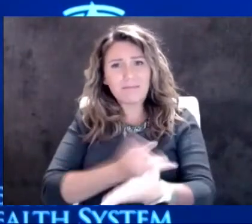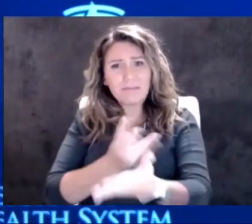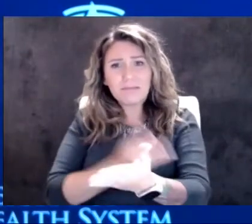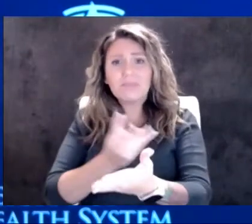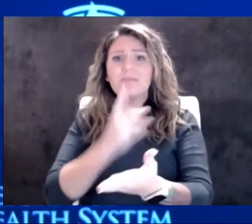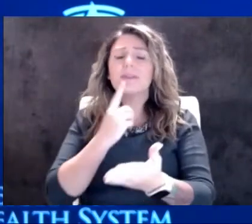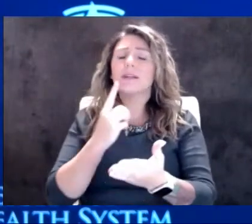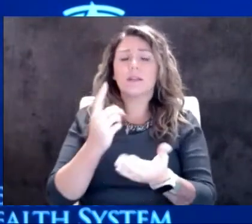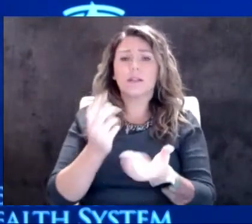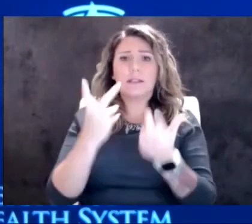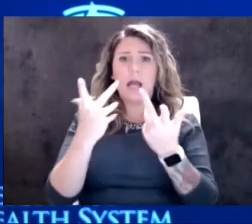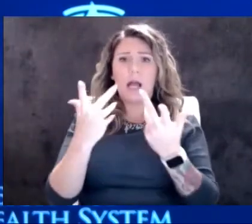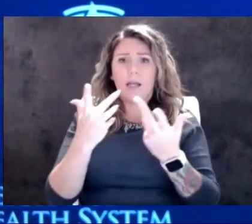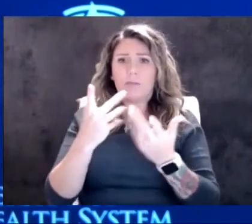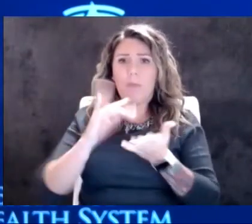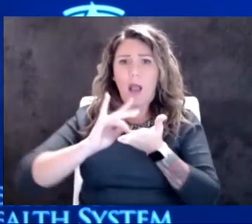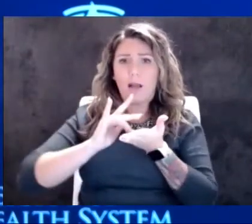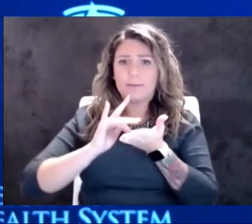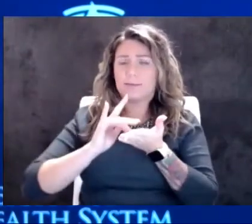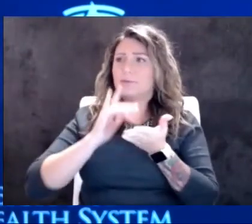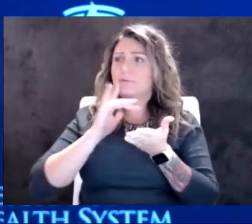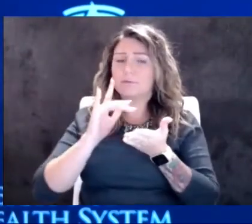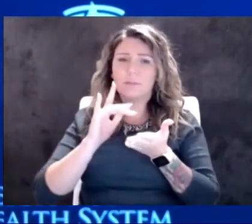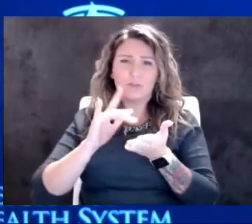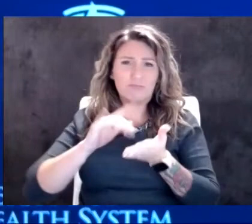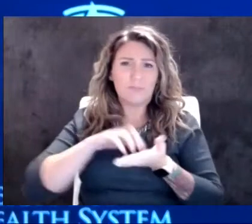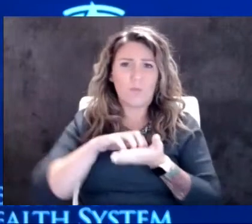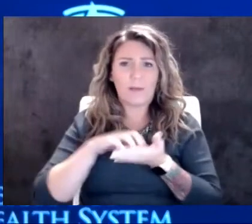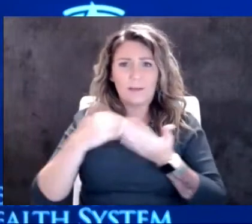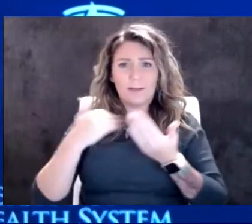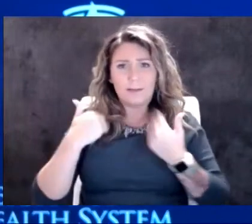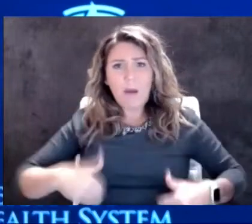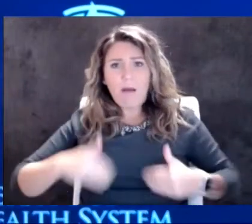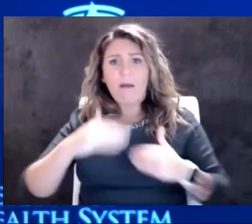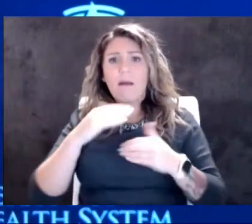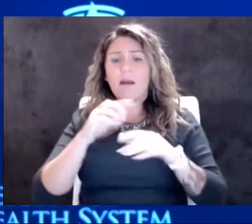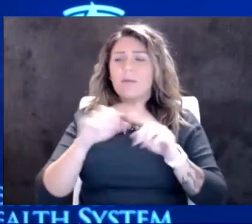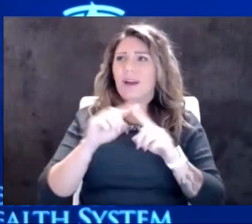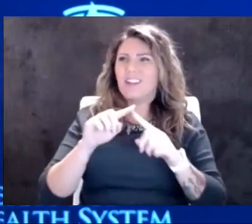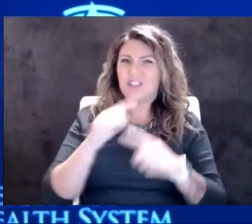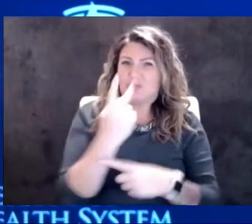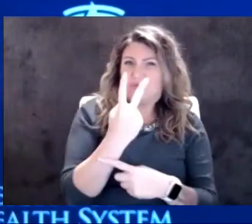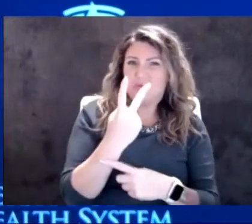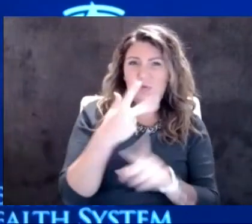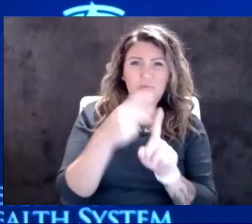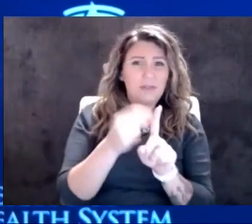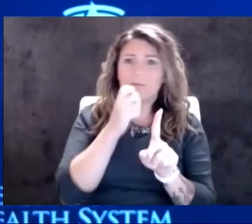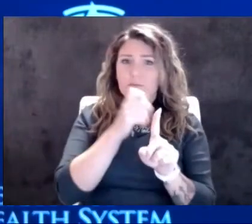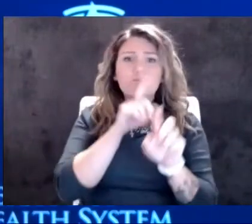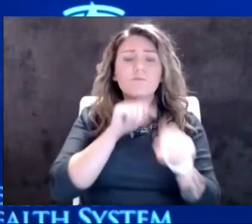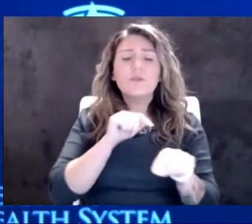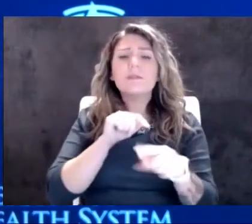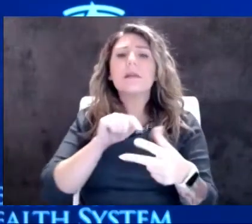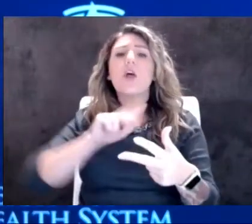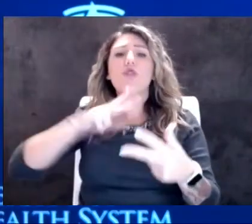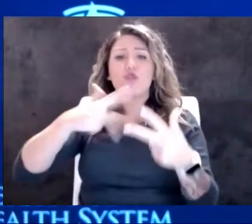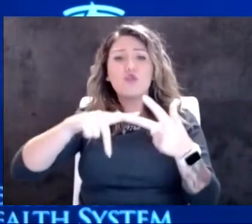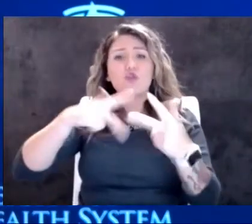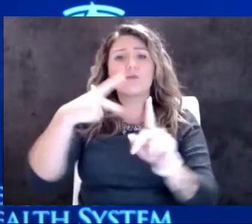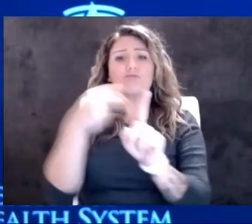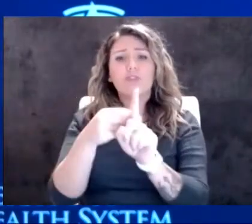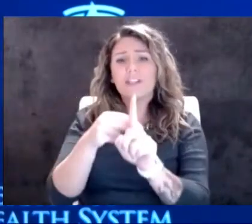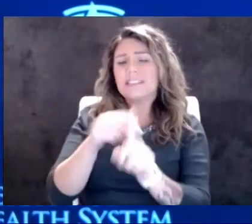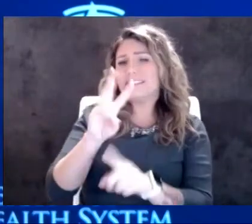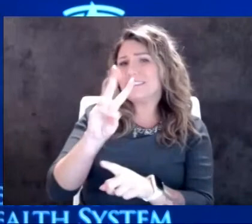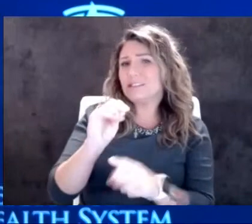you're not going to respond to 2 shots. And so really you need that third shot to obtain about 60 to 70% efficacy. What the FDA